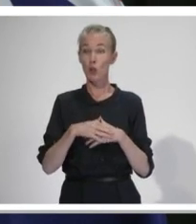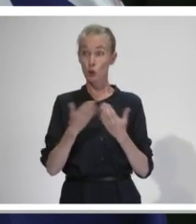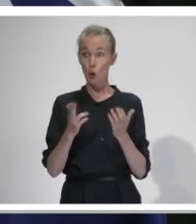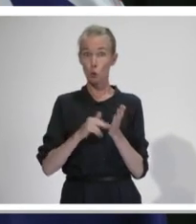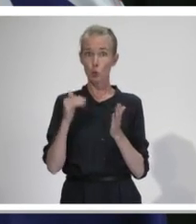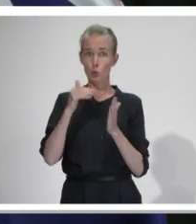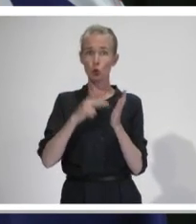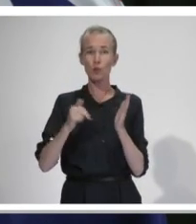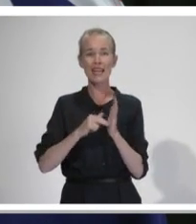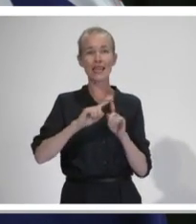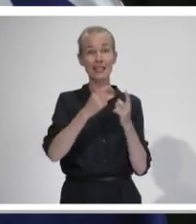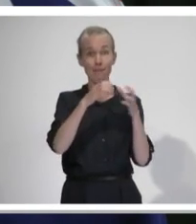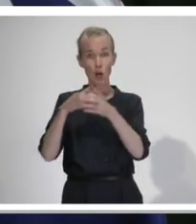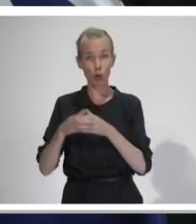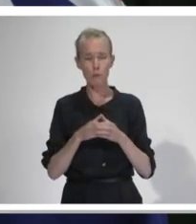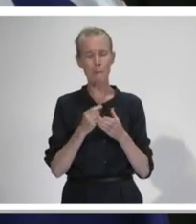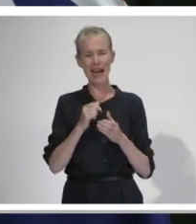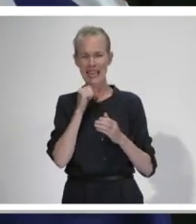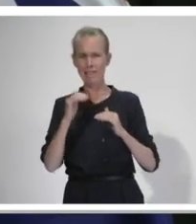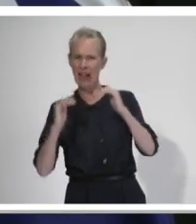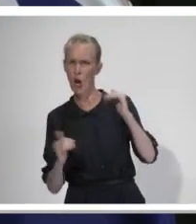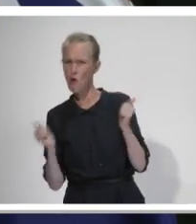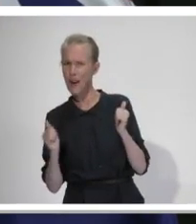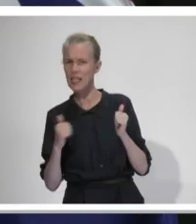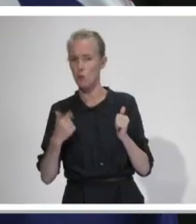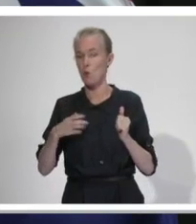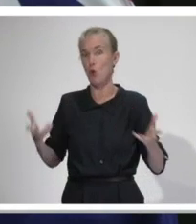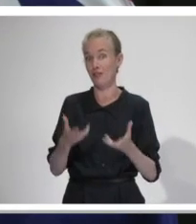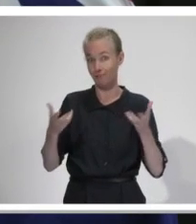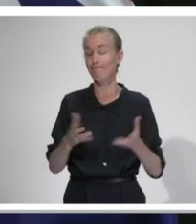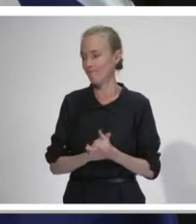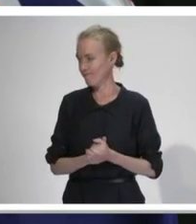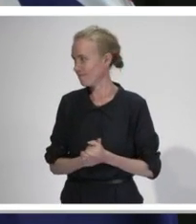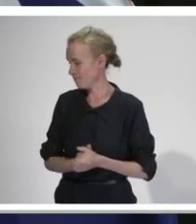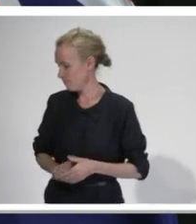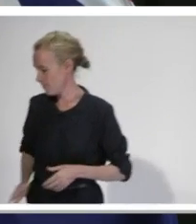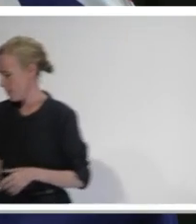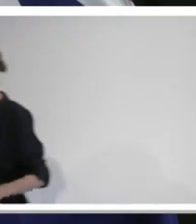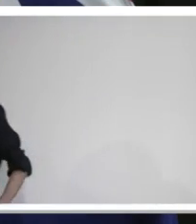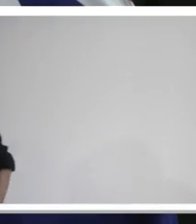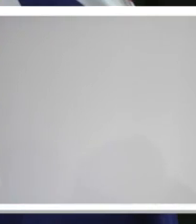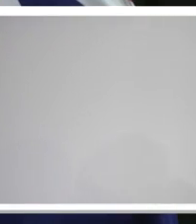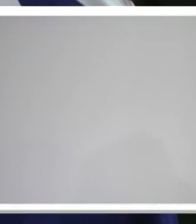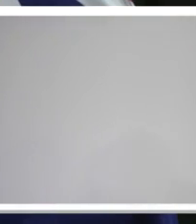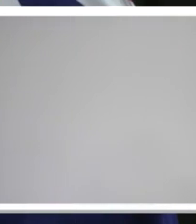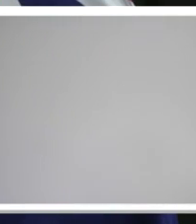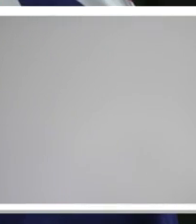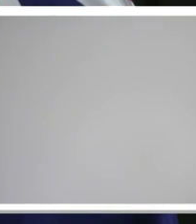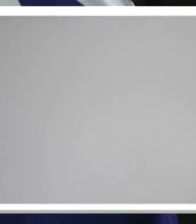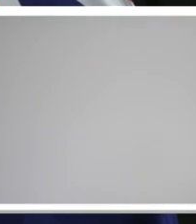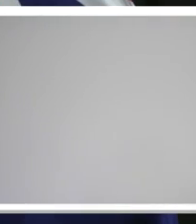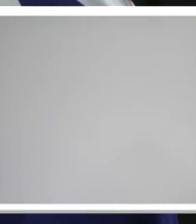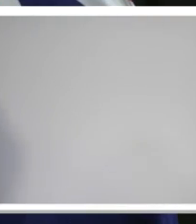those who we consider may be more vulnerable. On funding, Sorry, we'll just come back to Taylor. Dr. McElnay, CCDHB has said that the nurse who tested positive